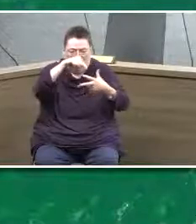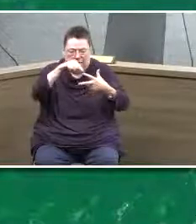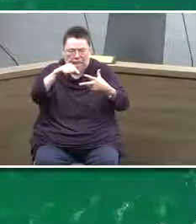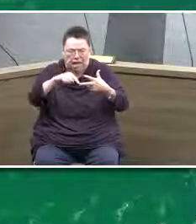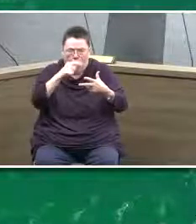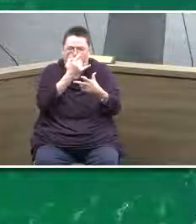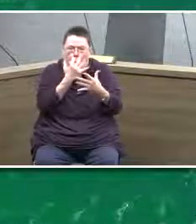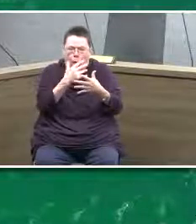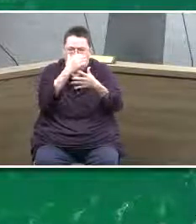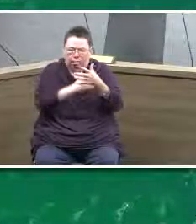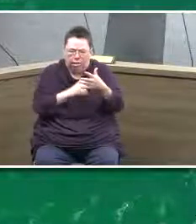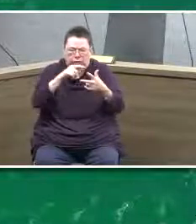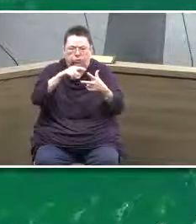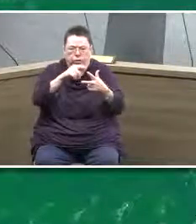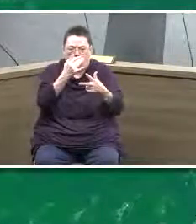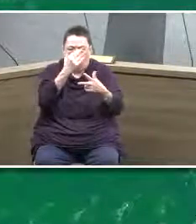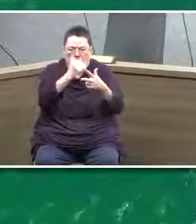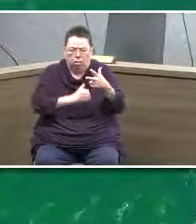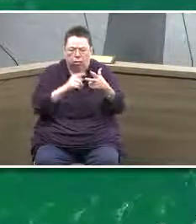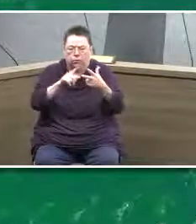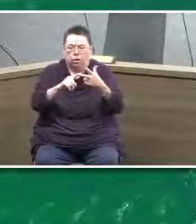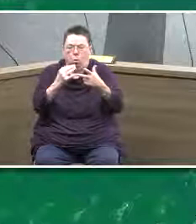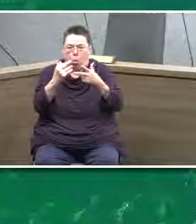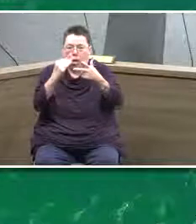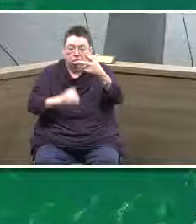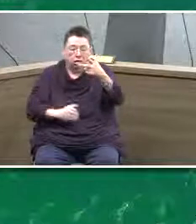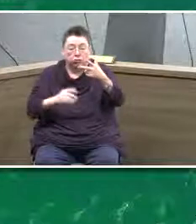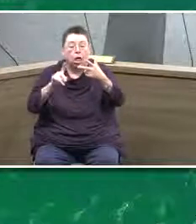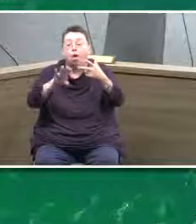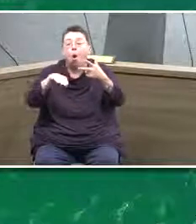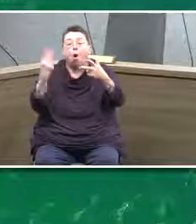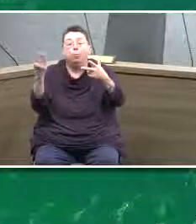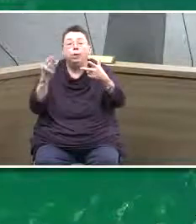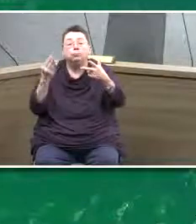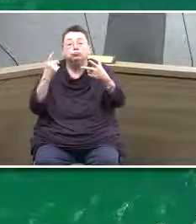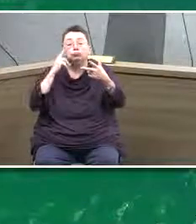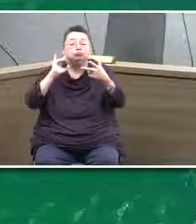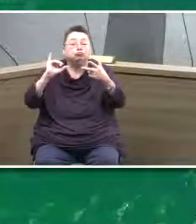specific wait lists that are open indefinitely.